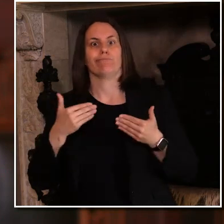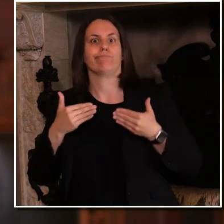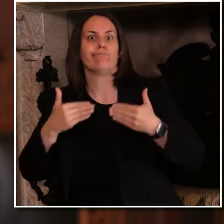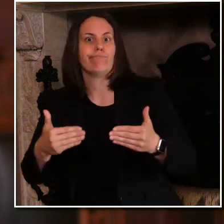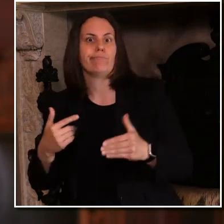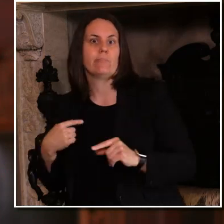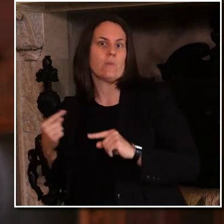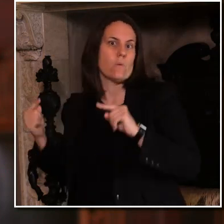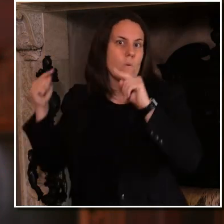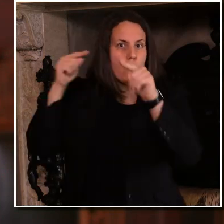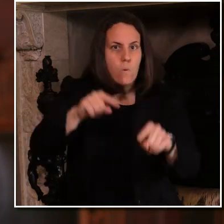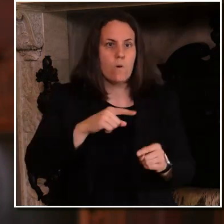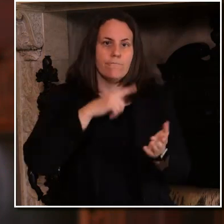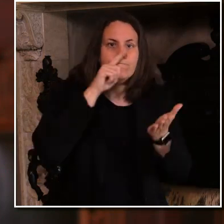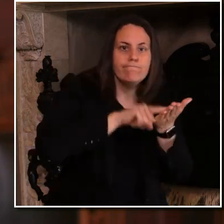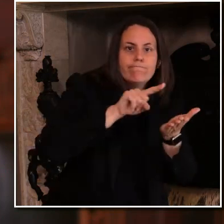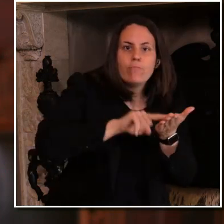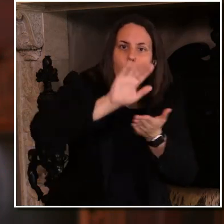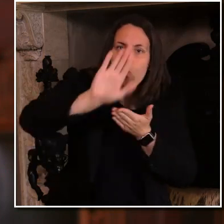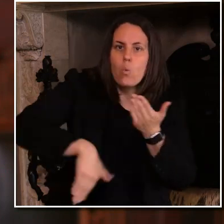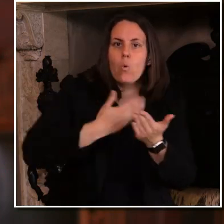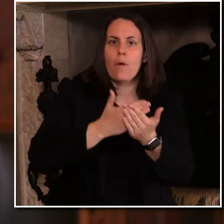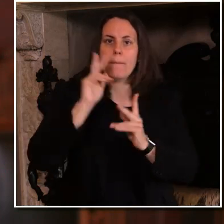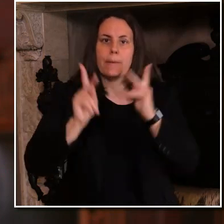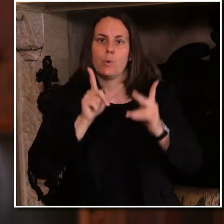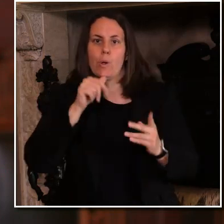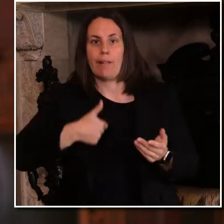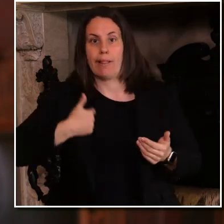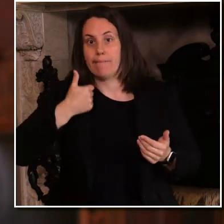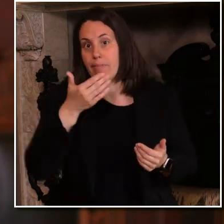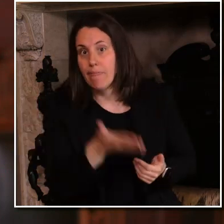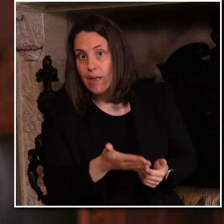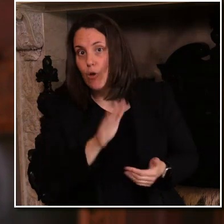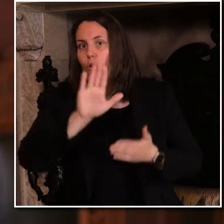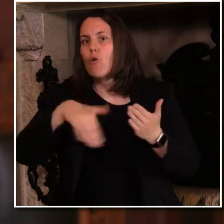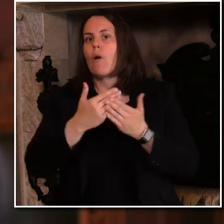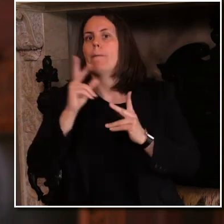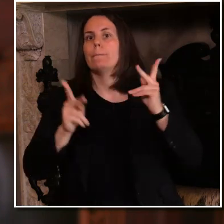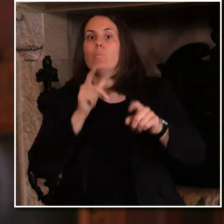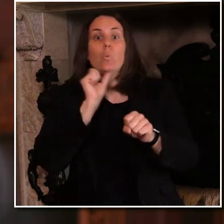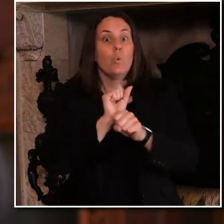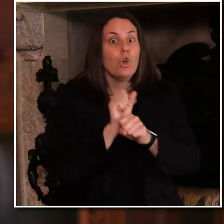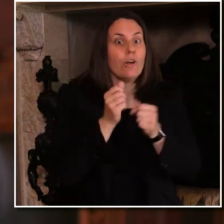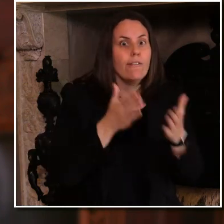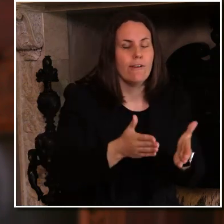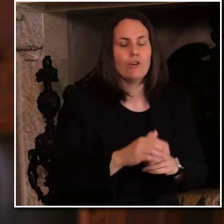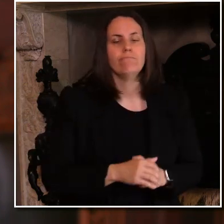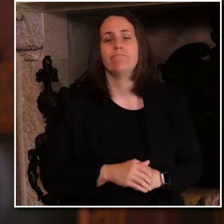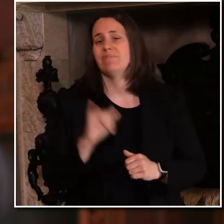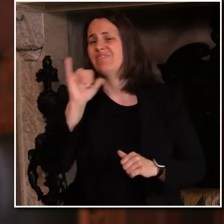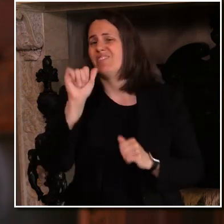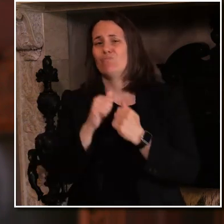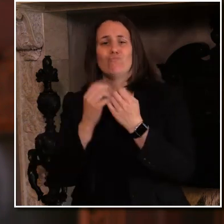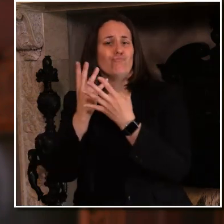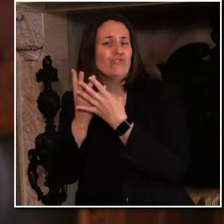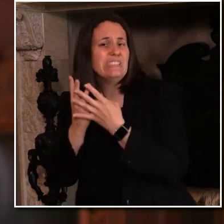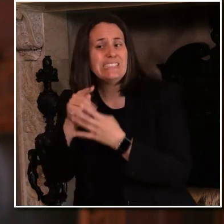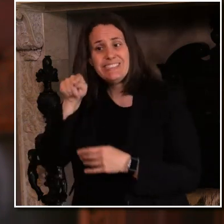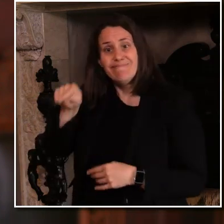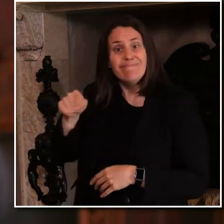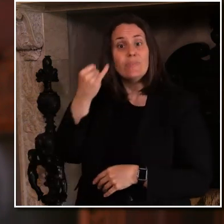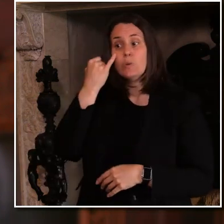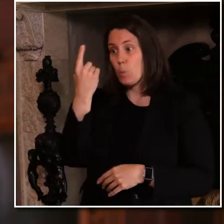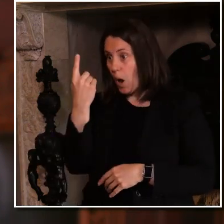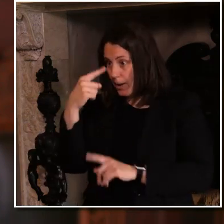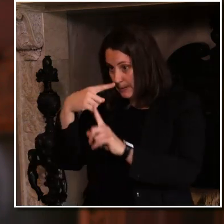jail or a prison, or a healthcare facility, such as a clinic or a dialysis center, a workplace, such as a factory